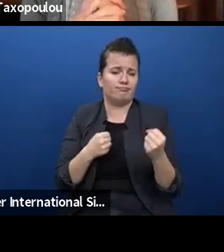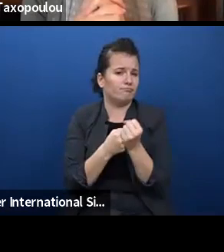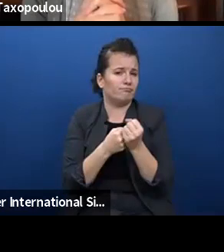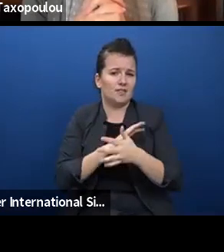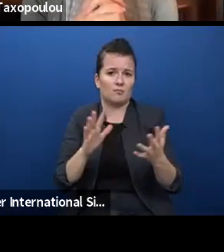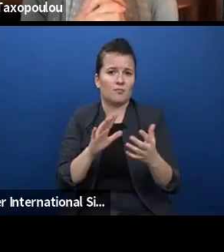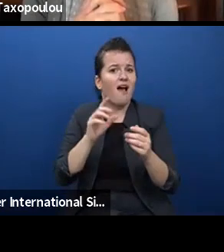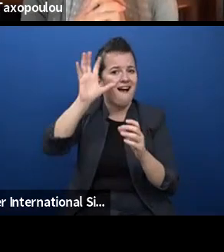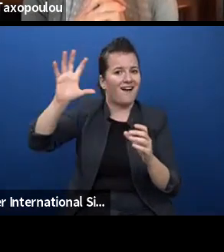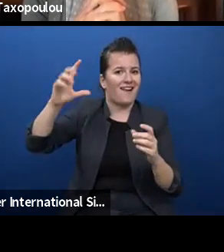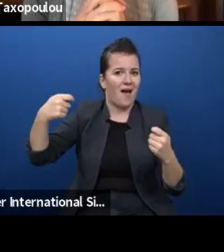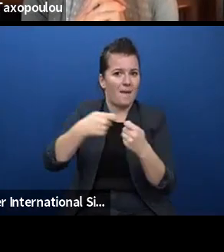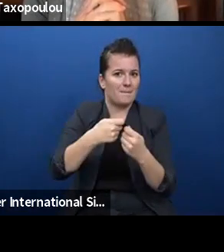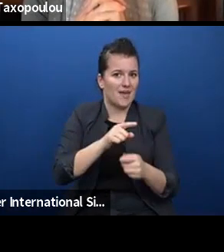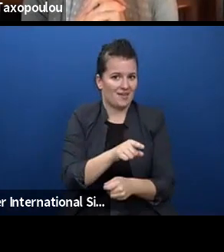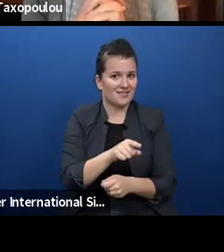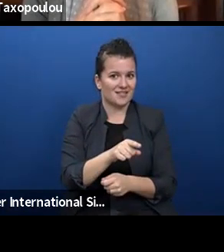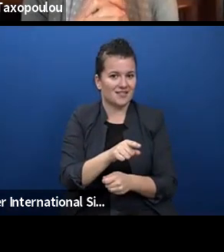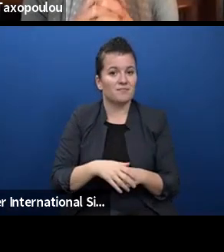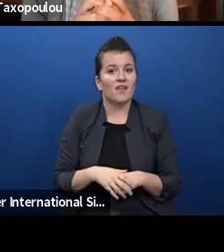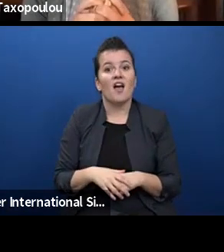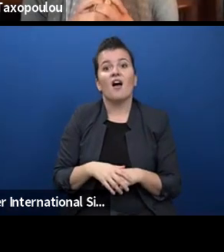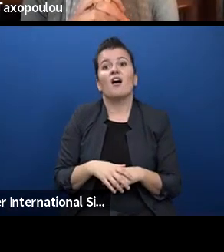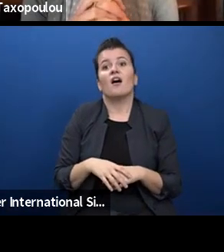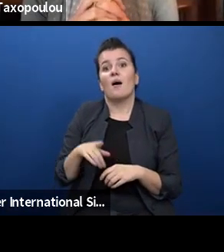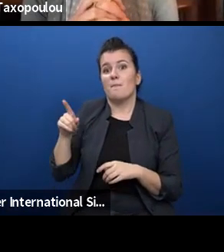in many respects, has been leading the funders.